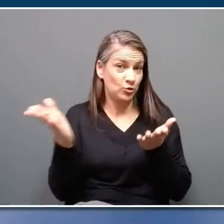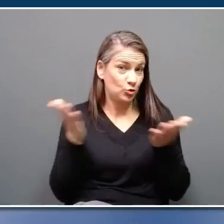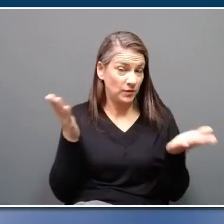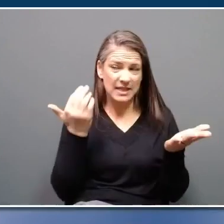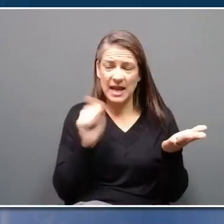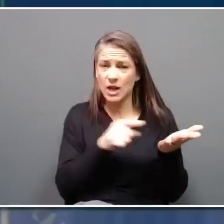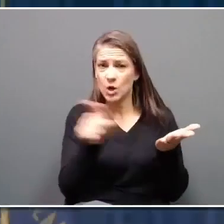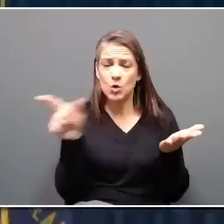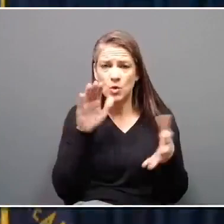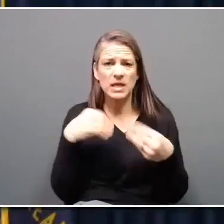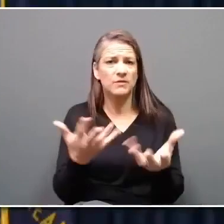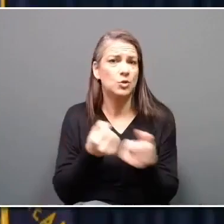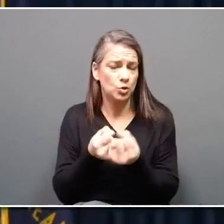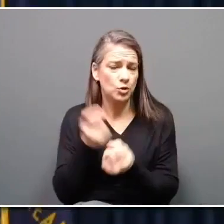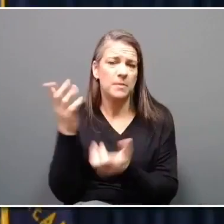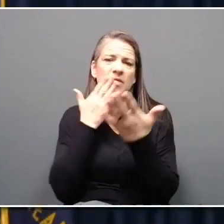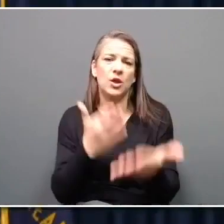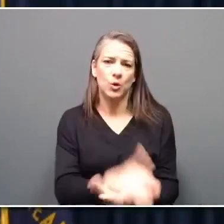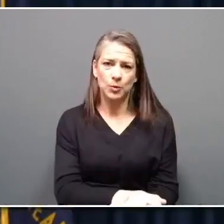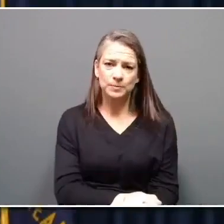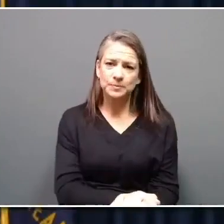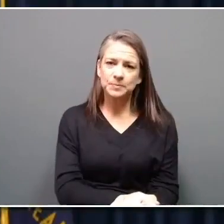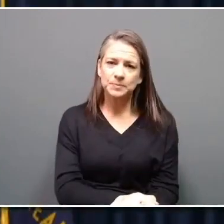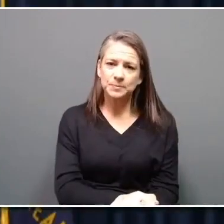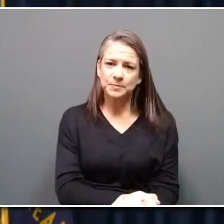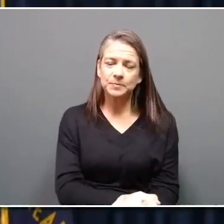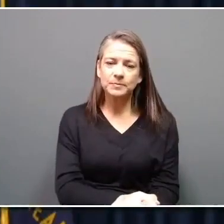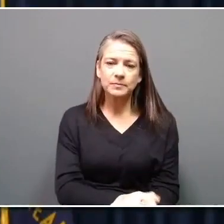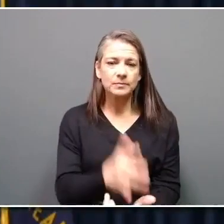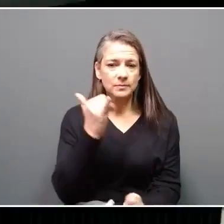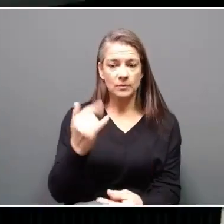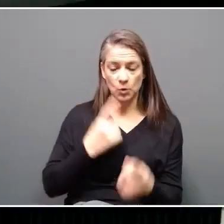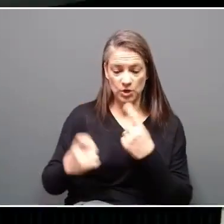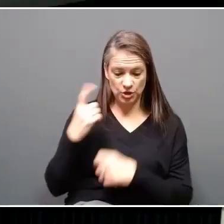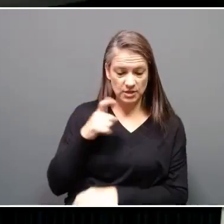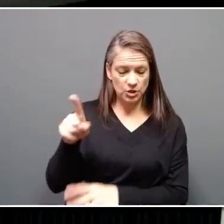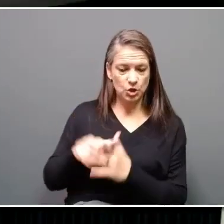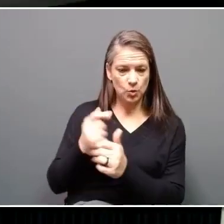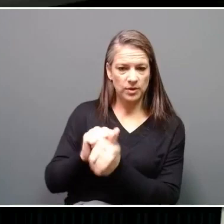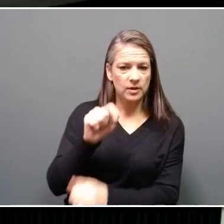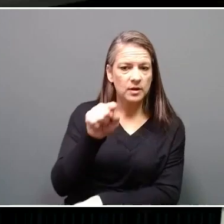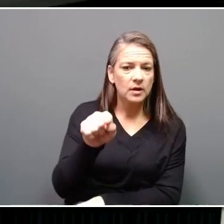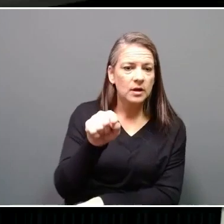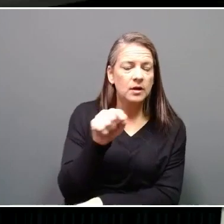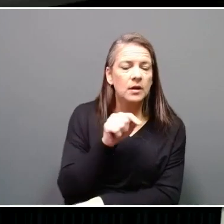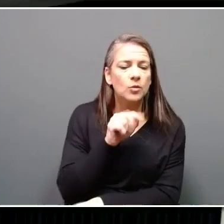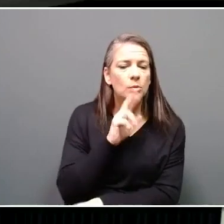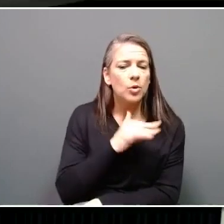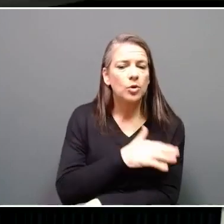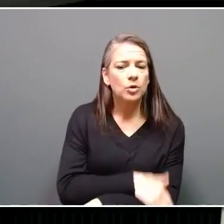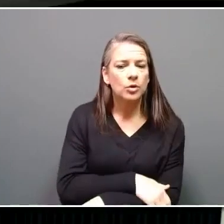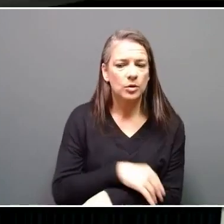them support, thank you very much. All right, we'll open it up to questions. We'll start with Tessa. So you've expressed